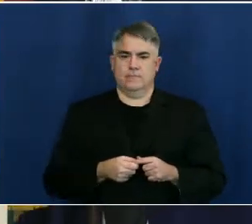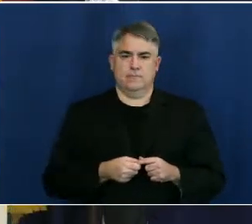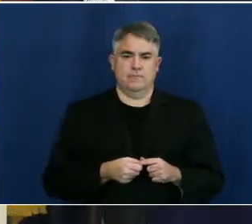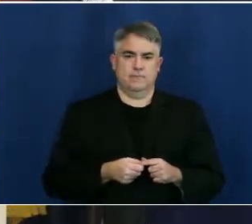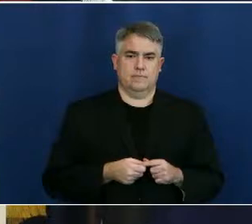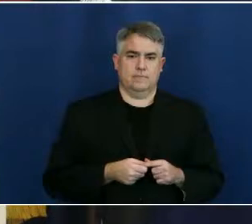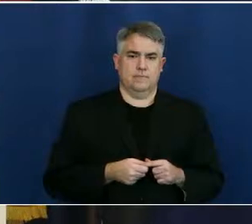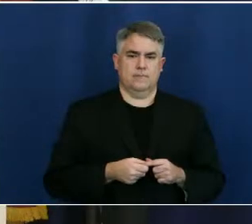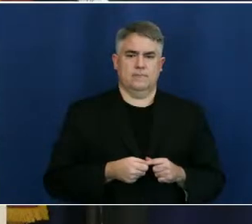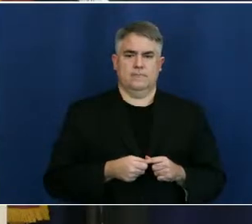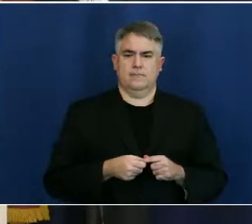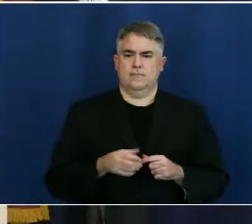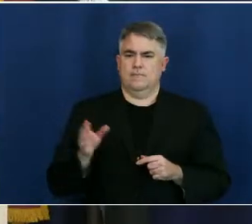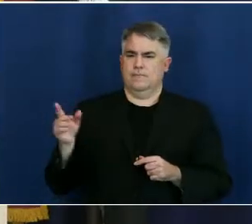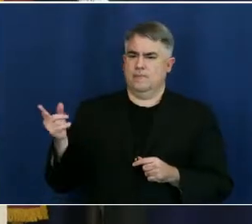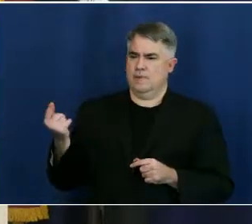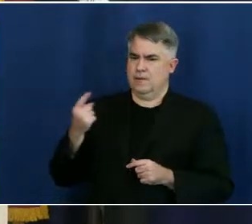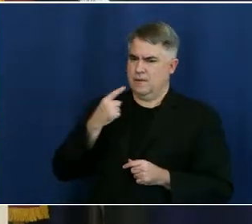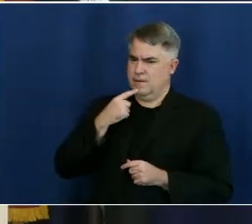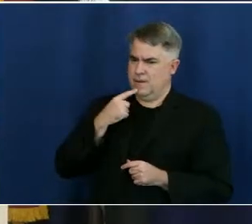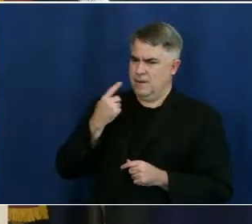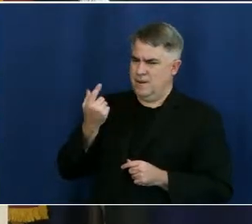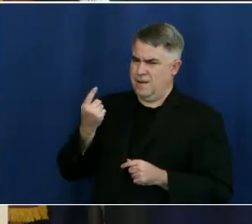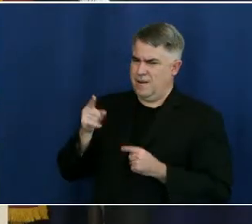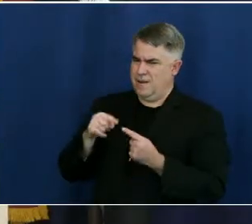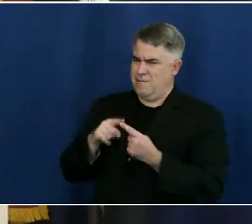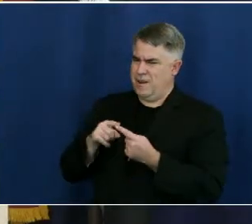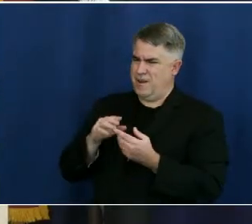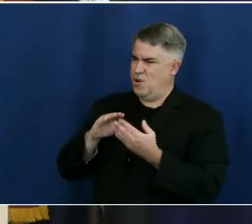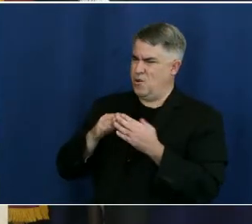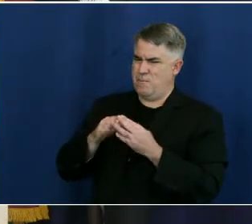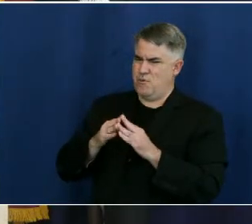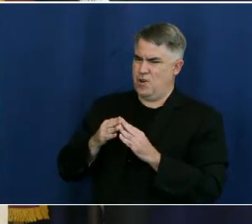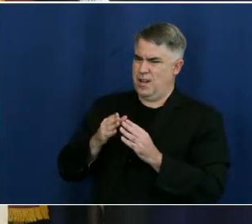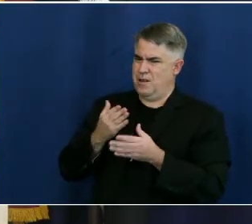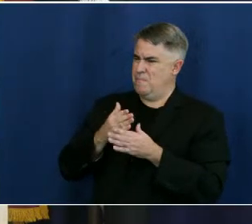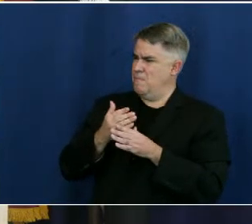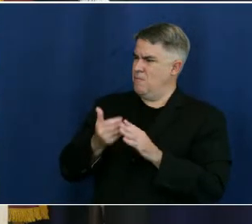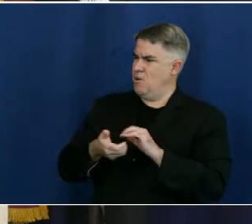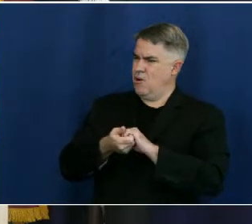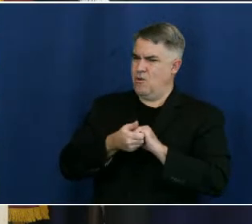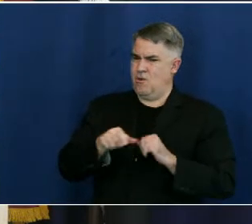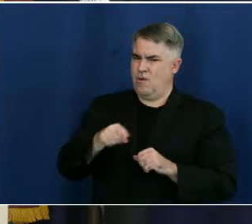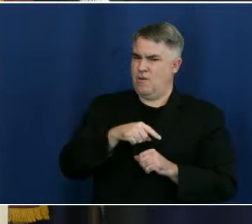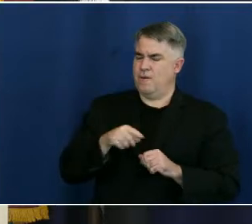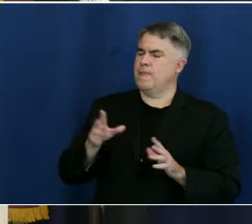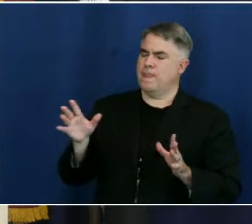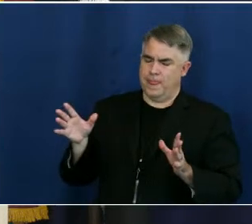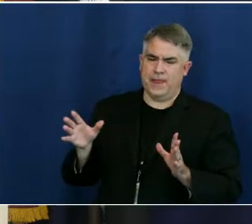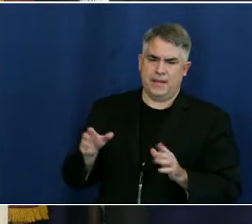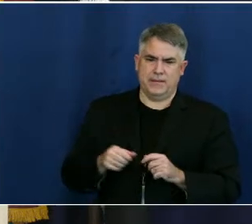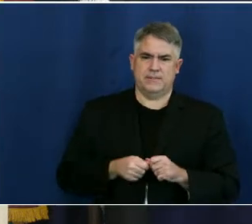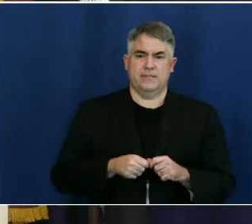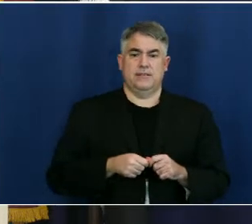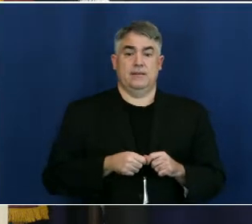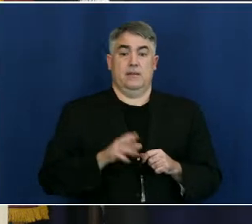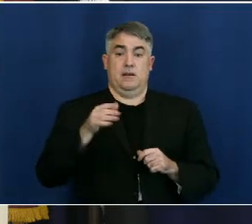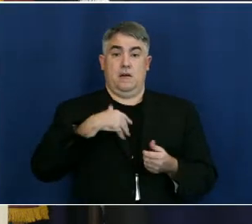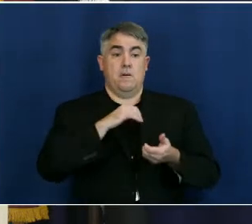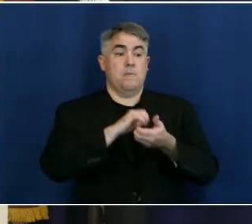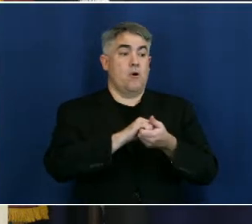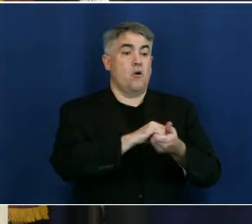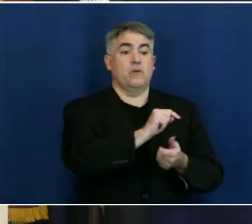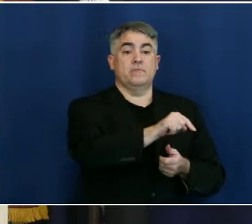So the question regarding our community partners and the partnerships with the county, these infrastructure and these partnerships got created actually